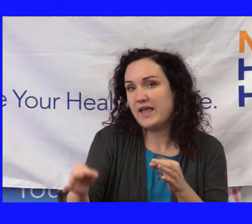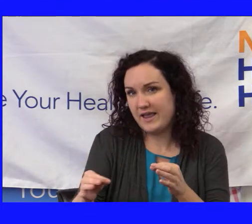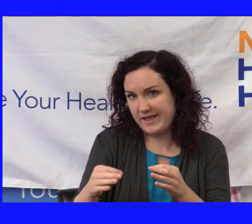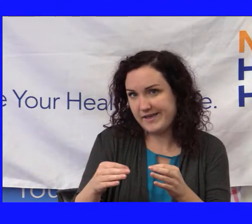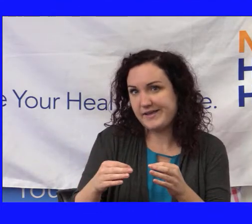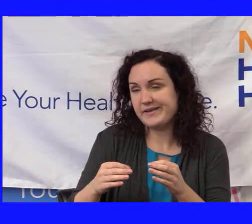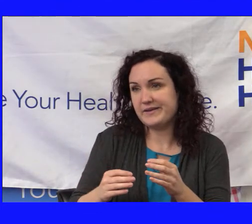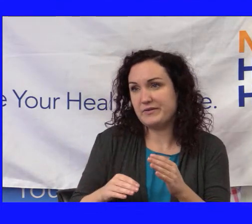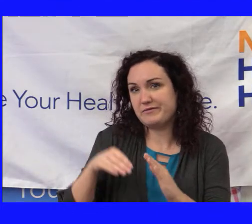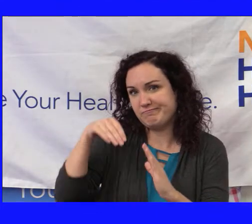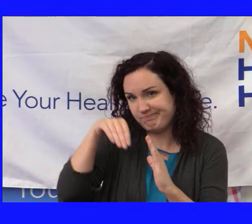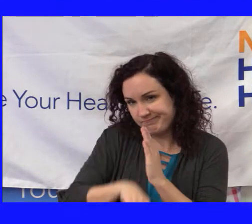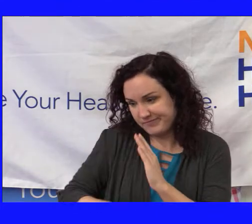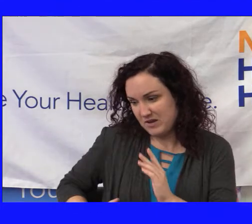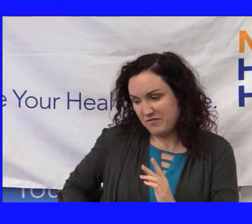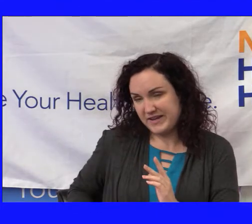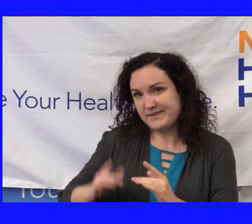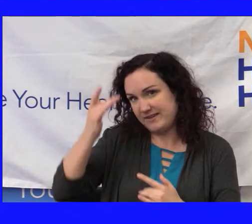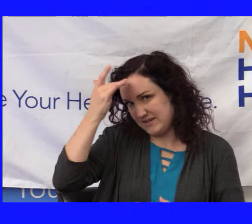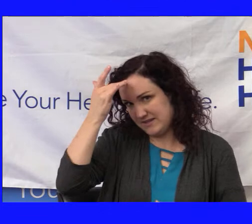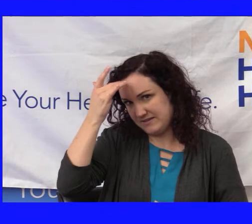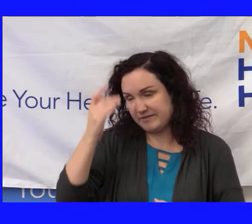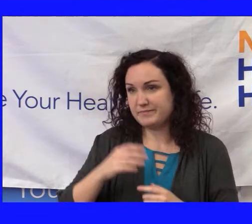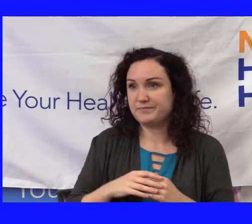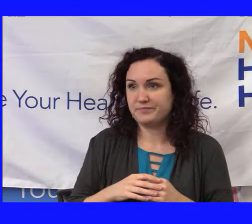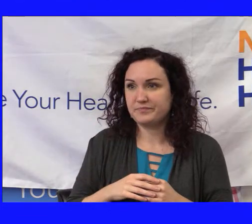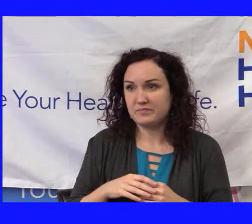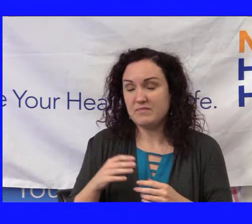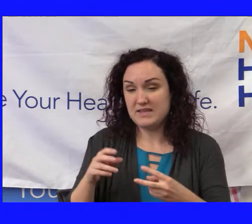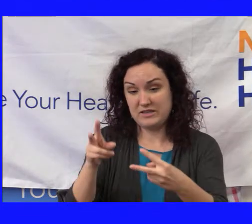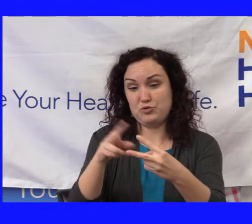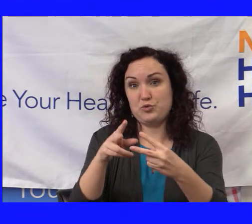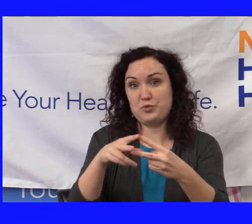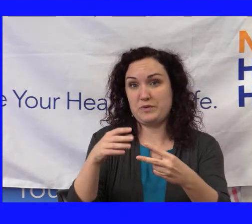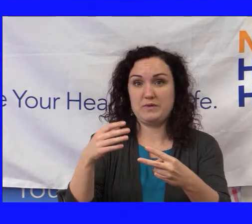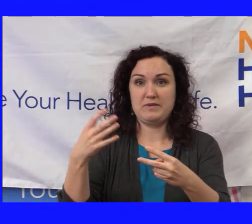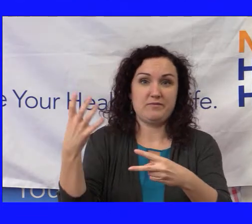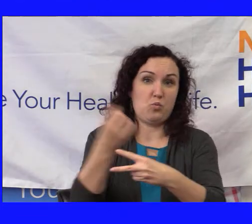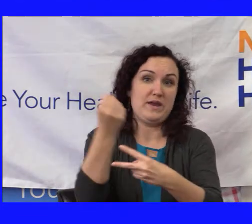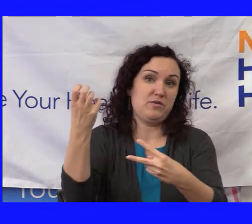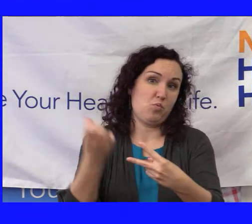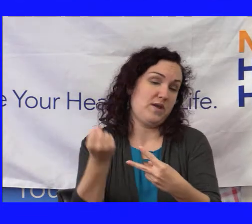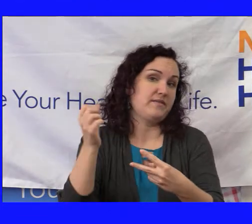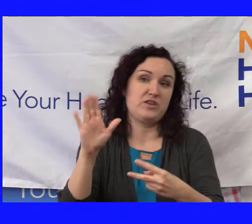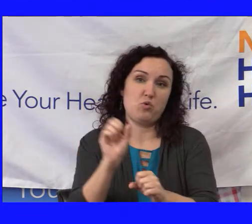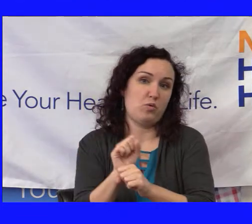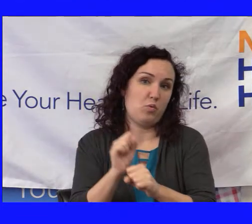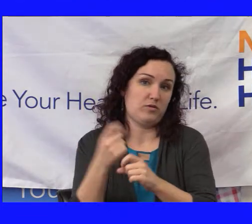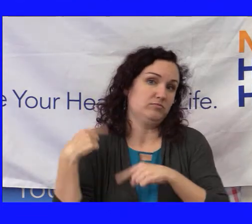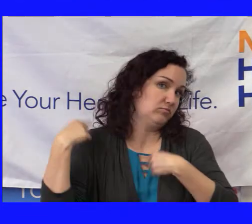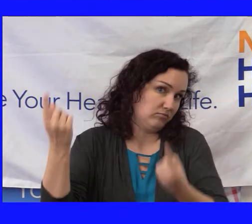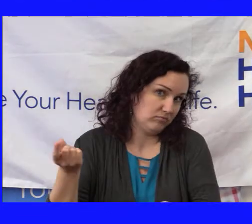some forms of renal disease. So I see that as two of the big victories that your work has.